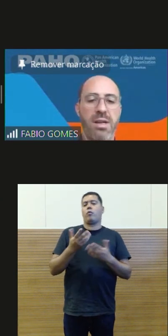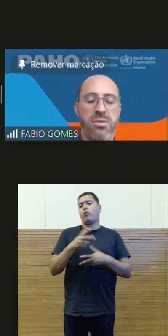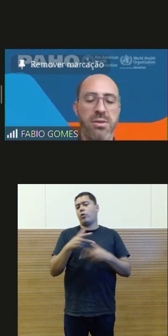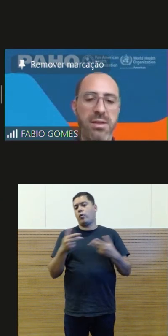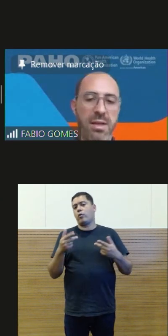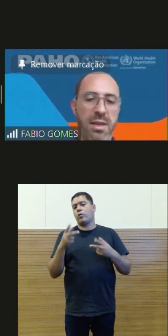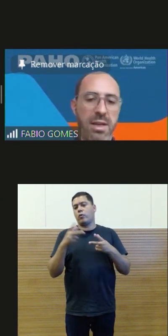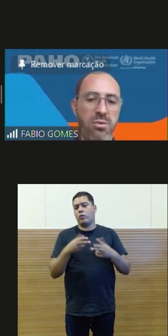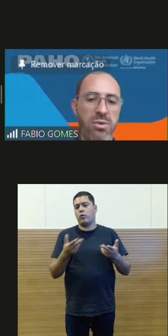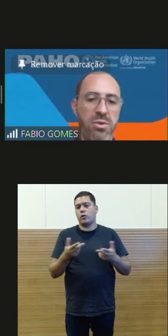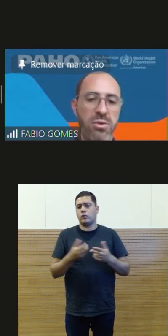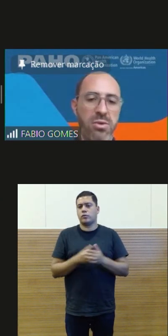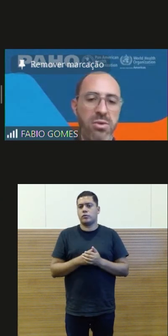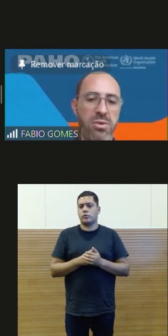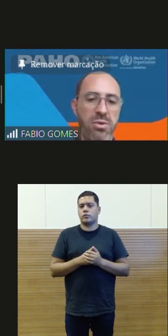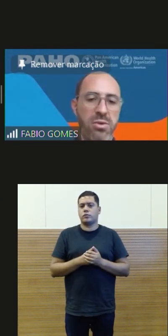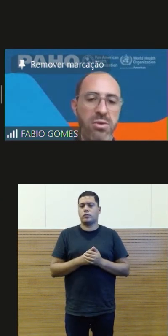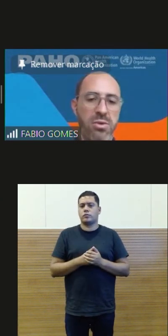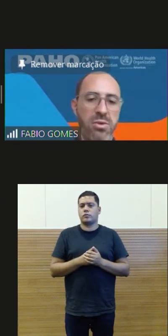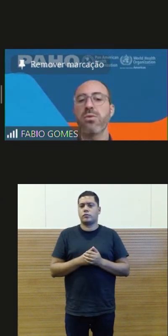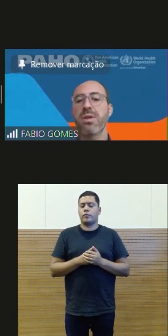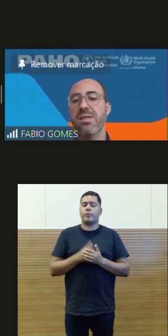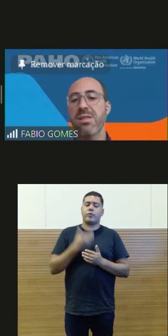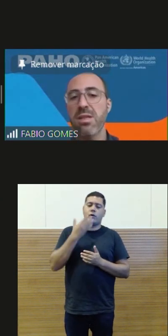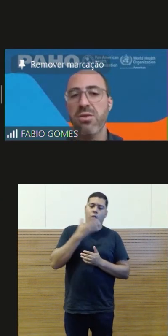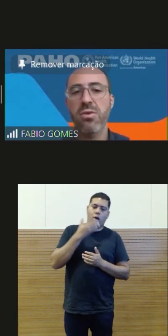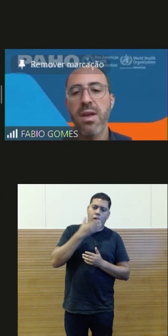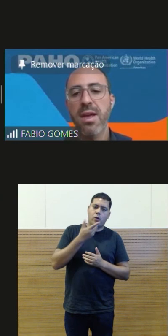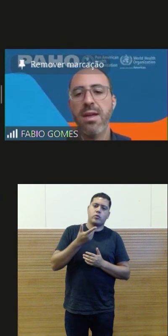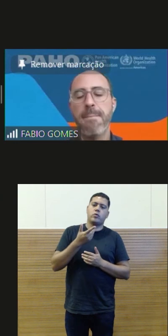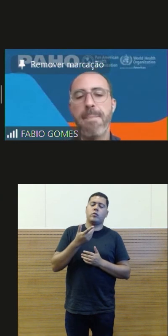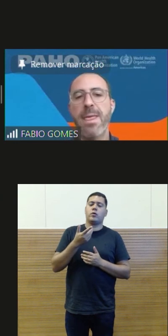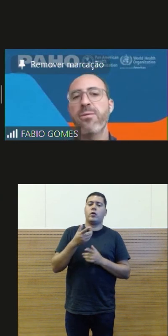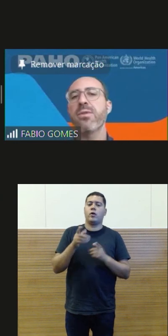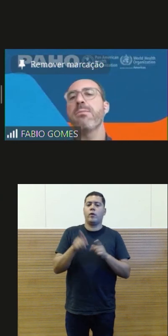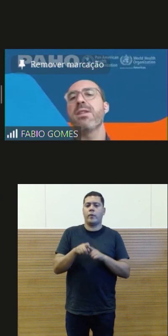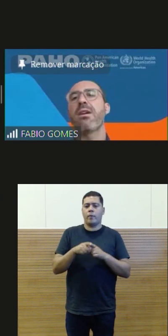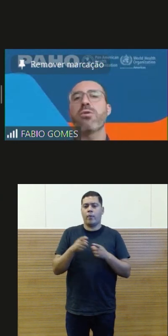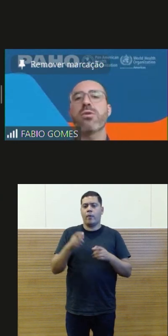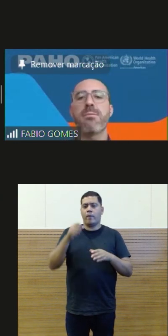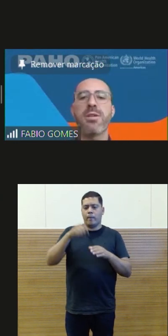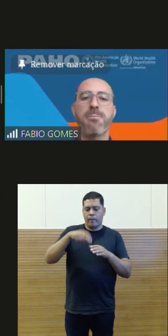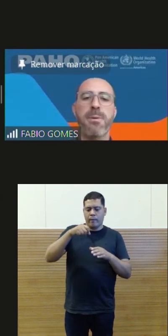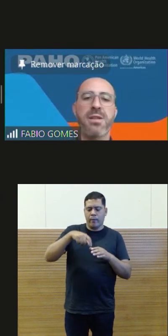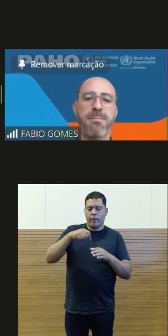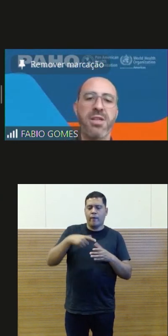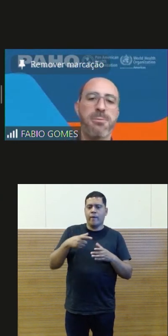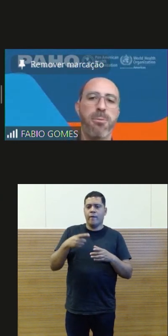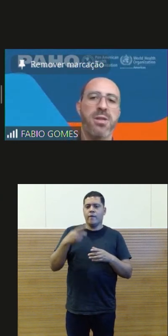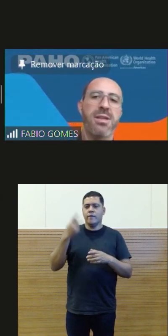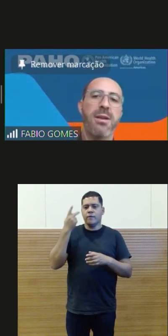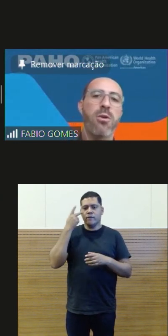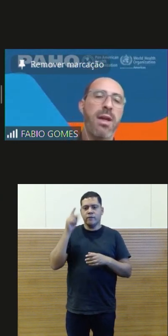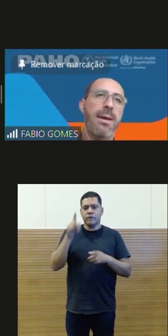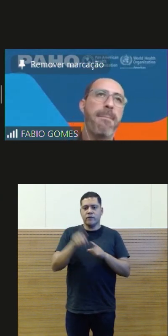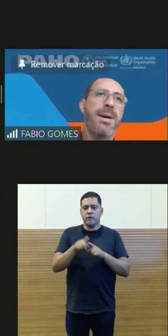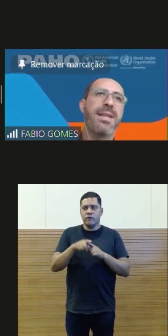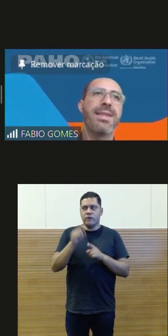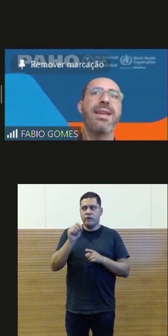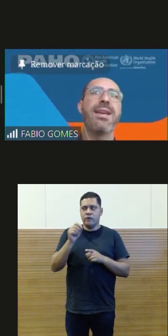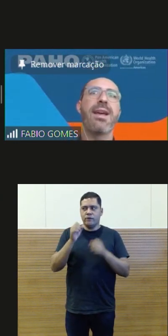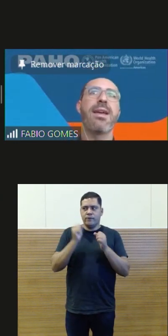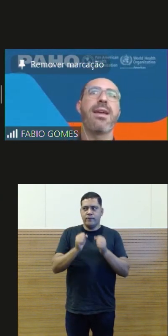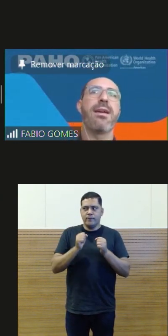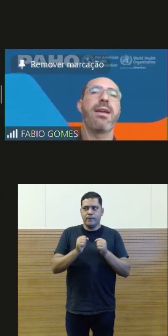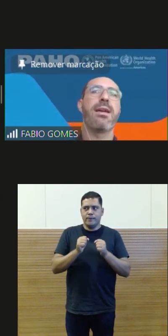terms of warning of certain ingredients like sweeteners, non-sugar sweeteners, and